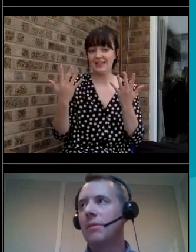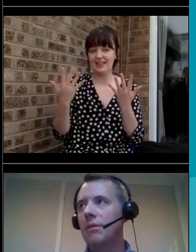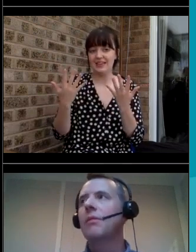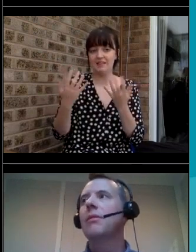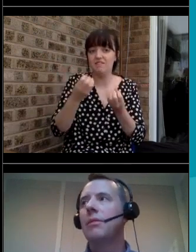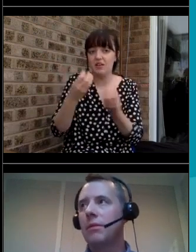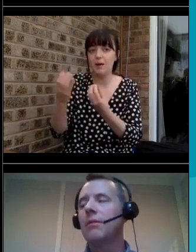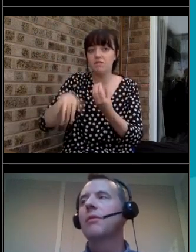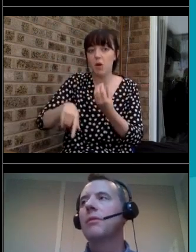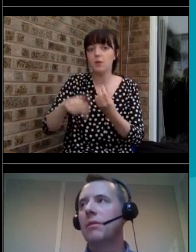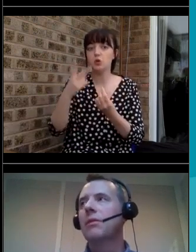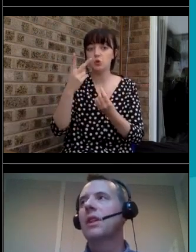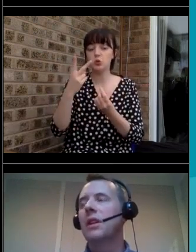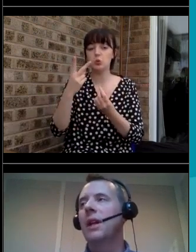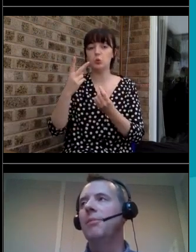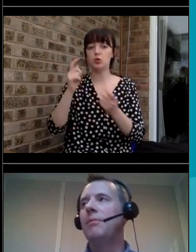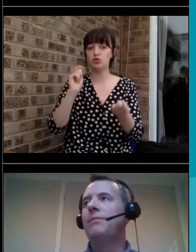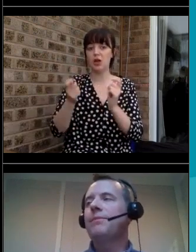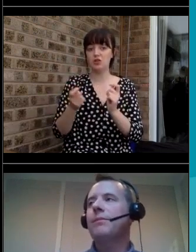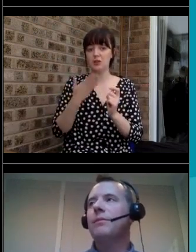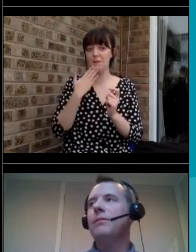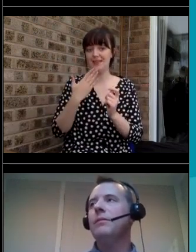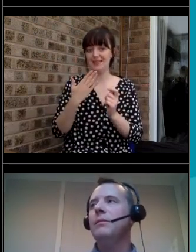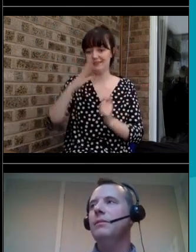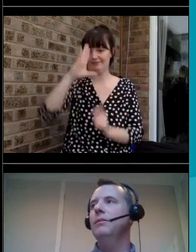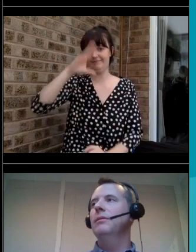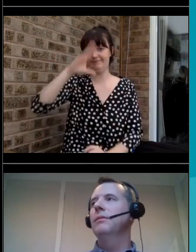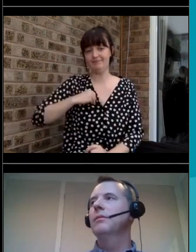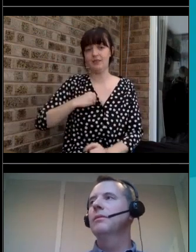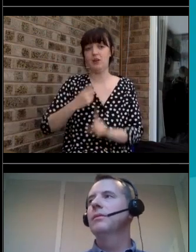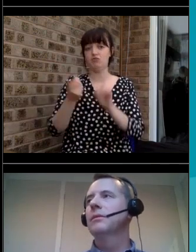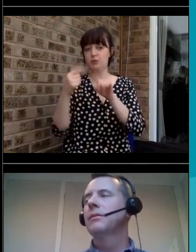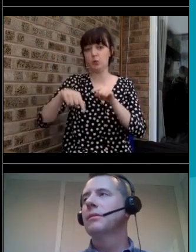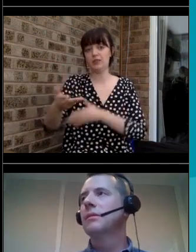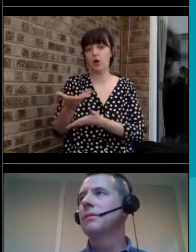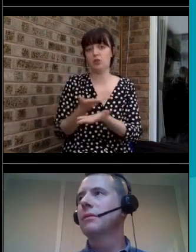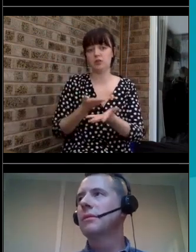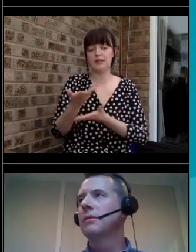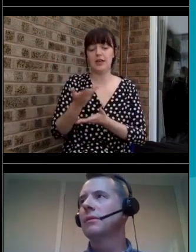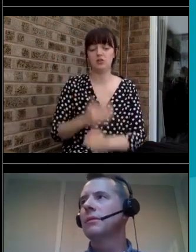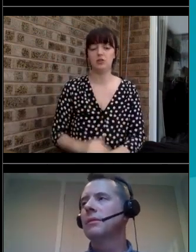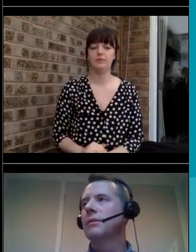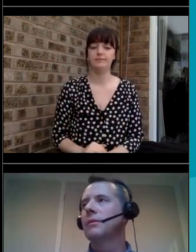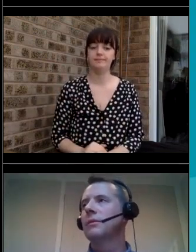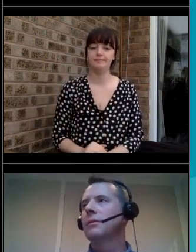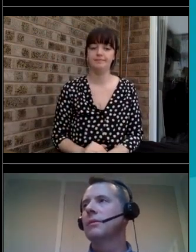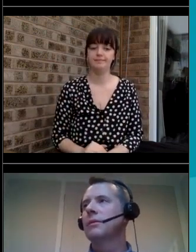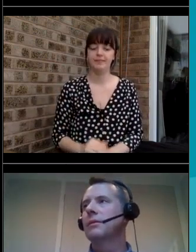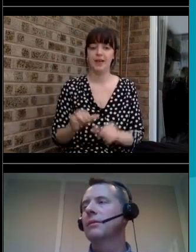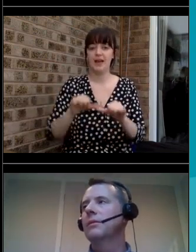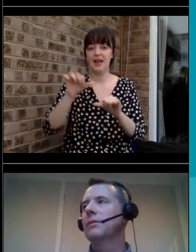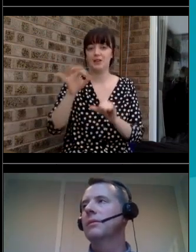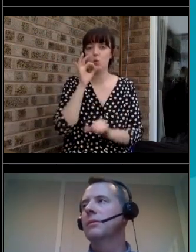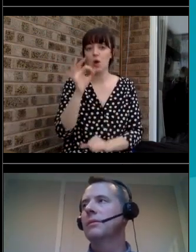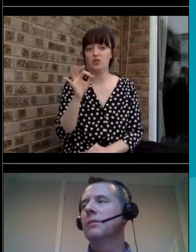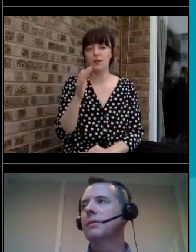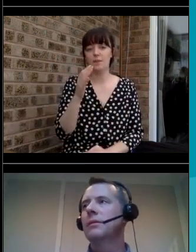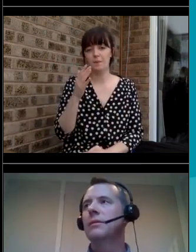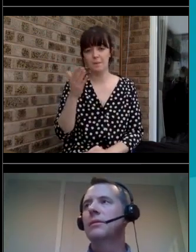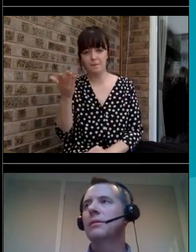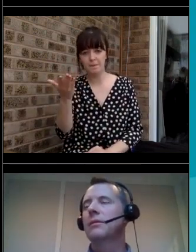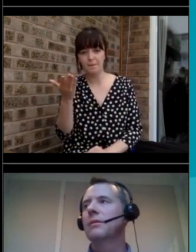do make sure that you submit a response to the consultation. The next question, Gary, perhaps you can pick this up. This is